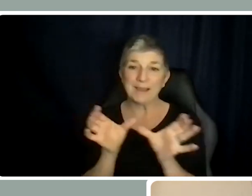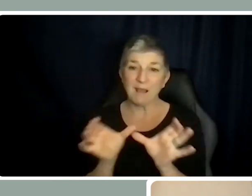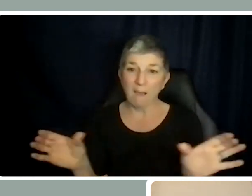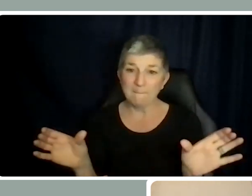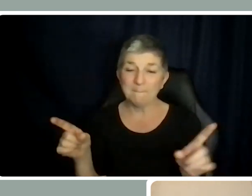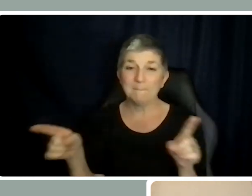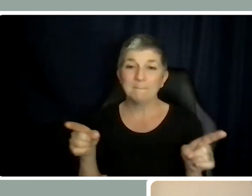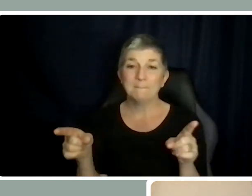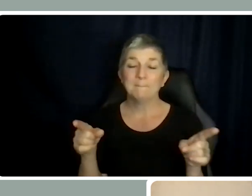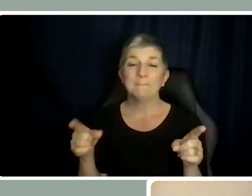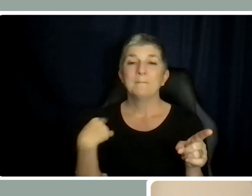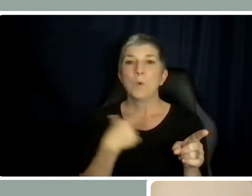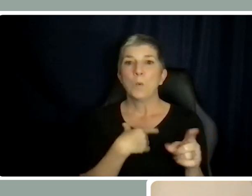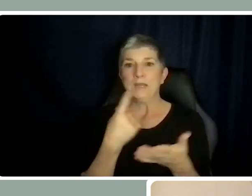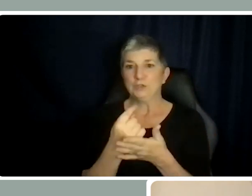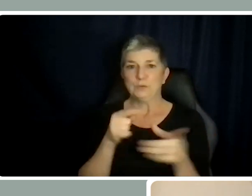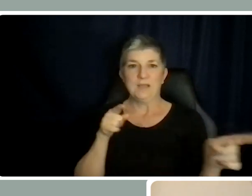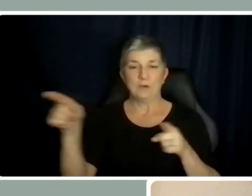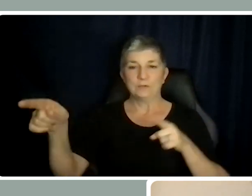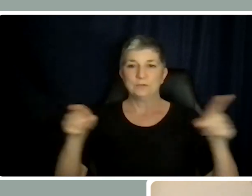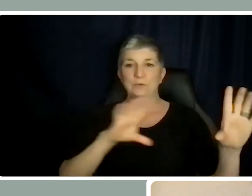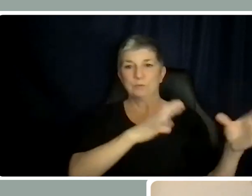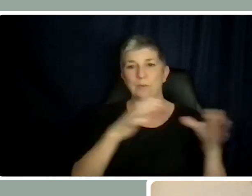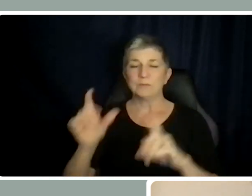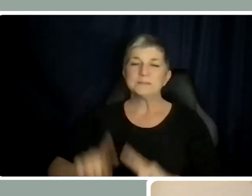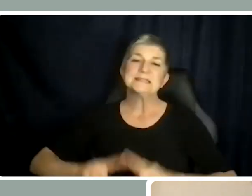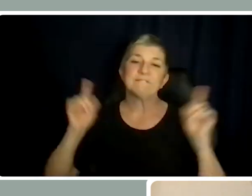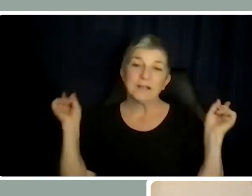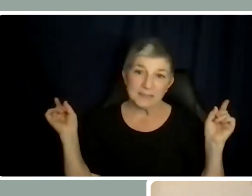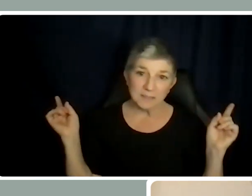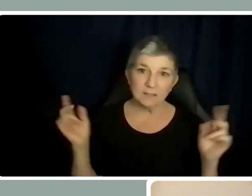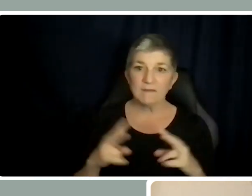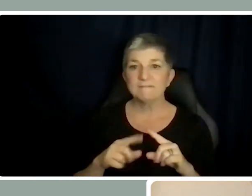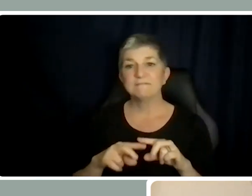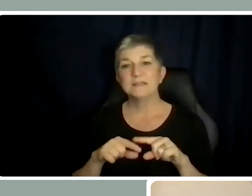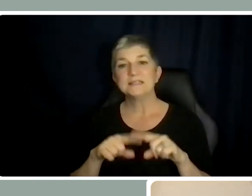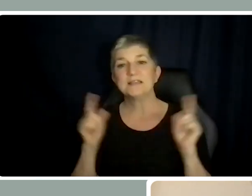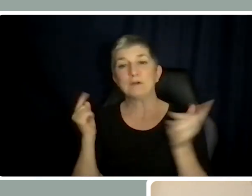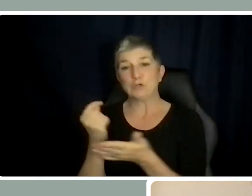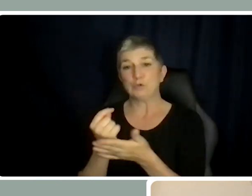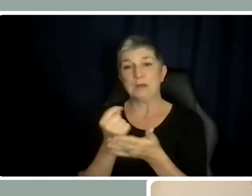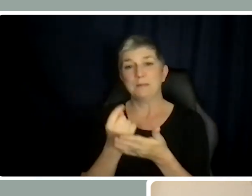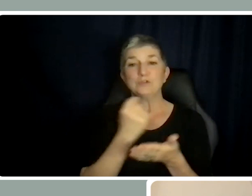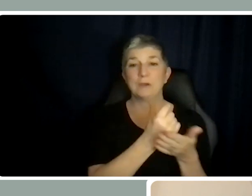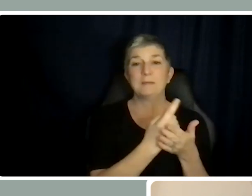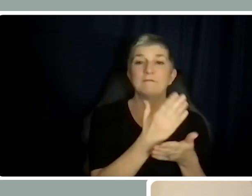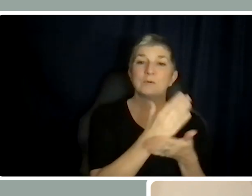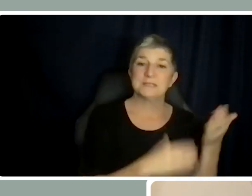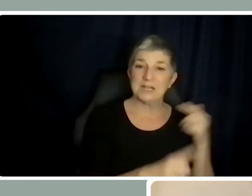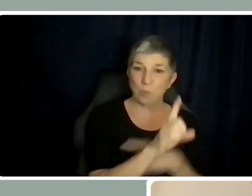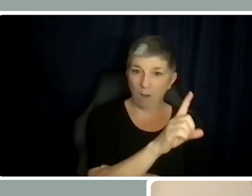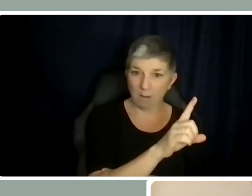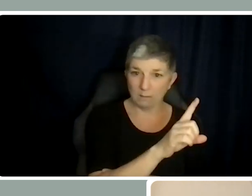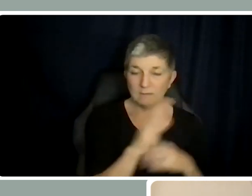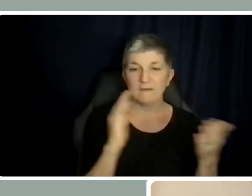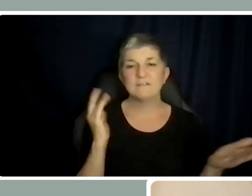is simply just that we treat those 2 entities very differently. We take a very different treatment approach for a stage 1 cancer